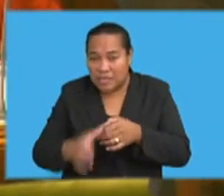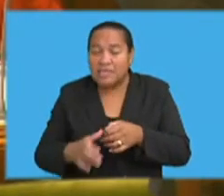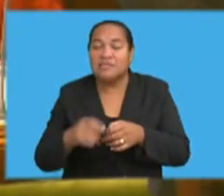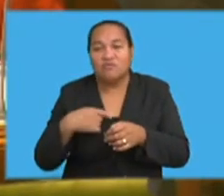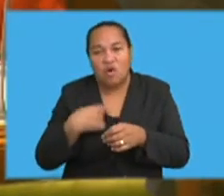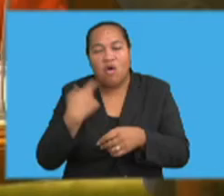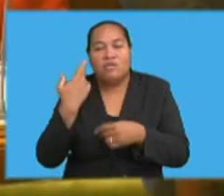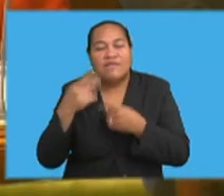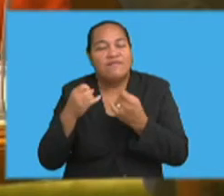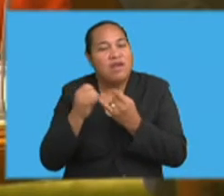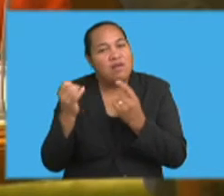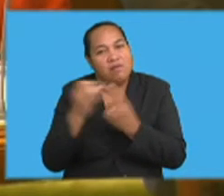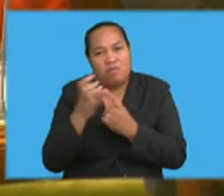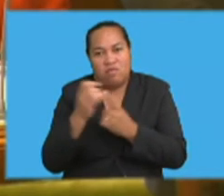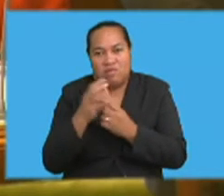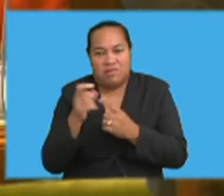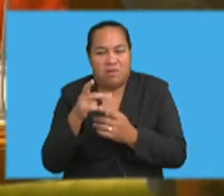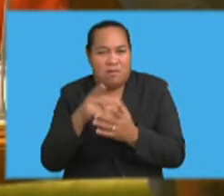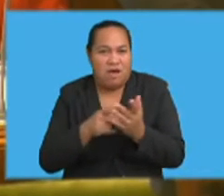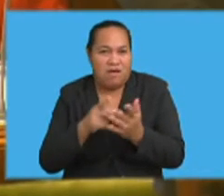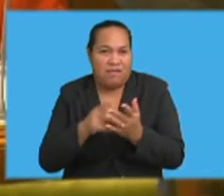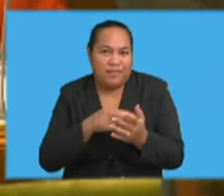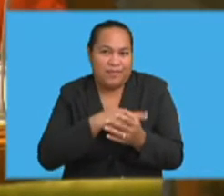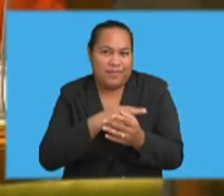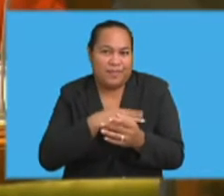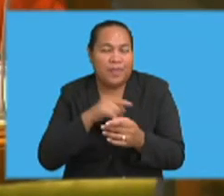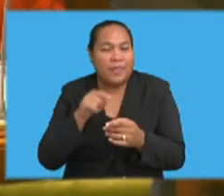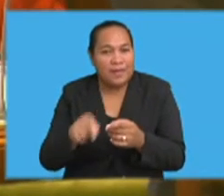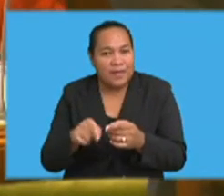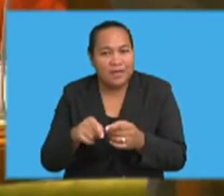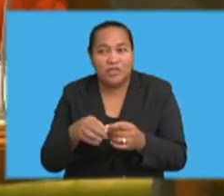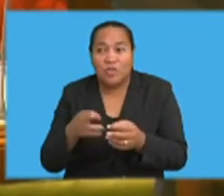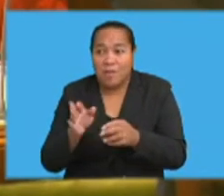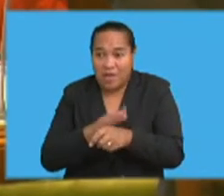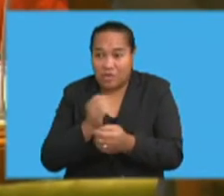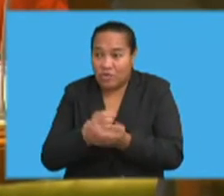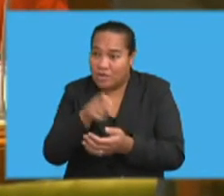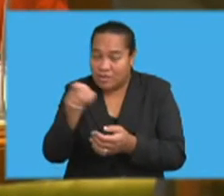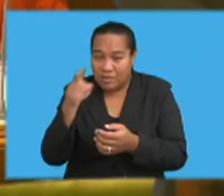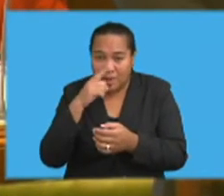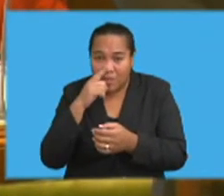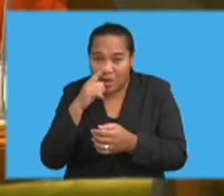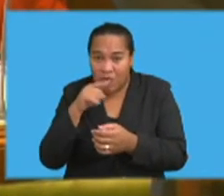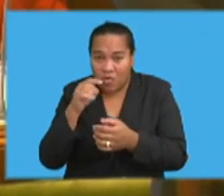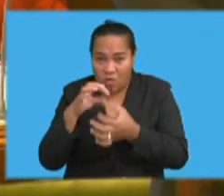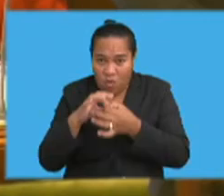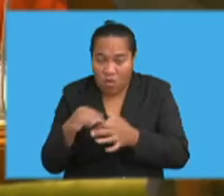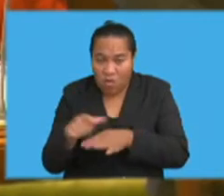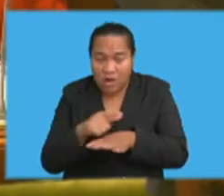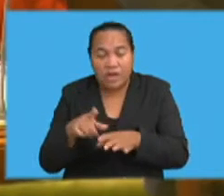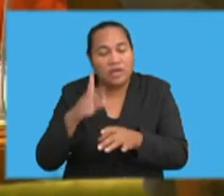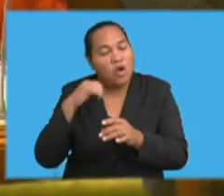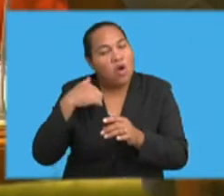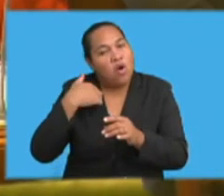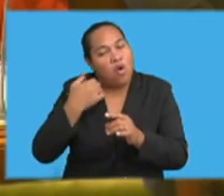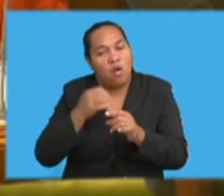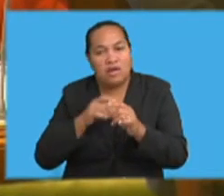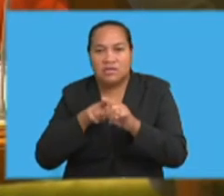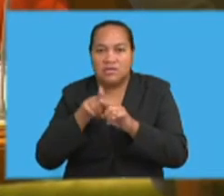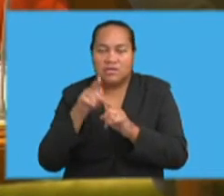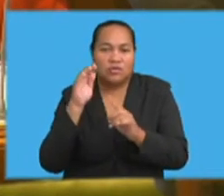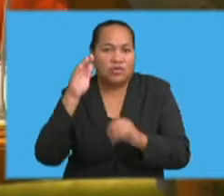component of the land use division operations, and the welfare of the resource owners is always and always will be a